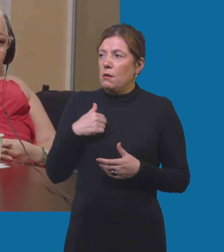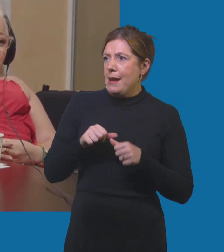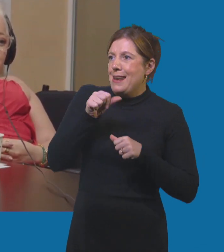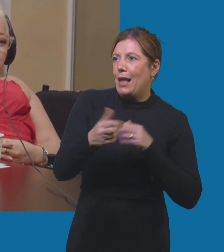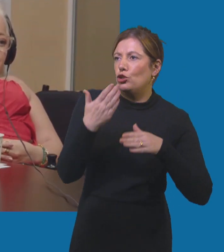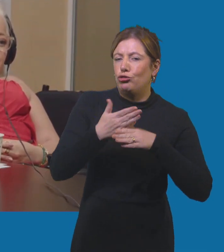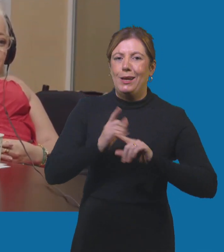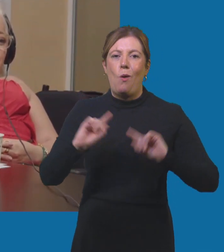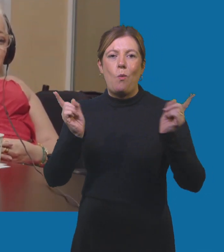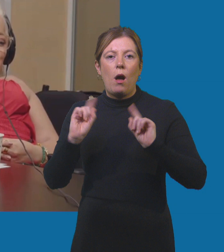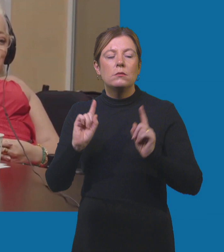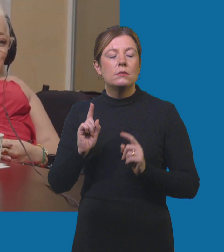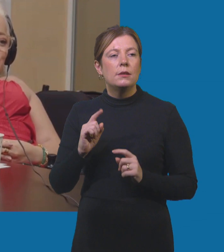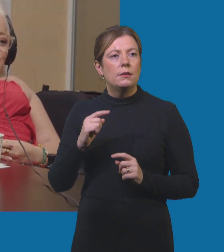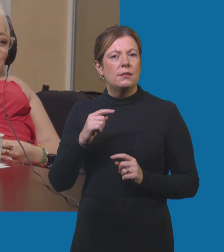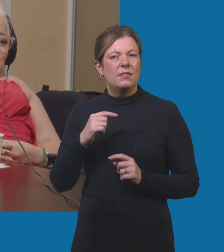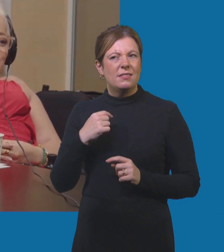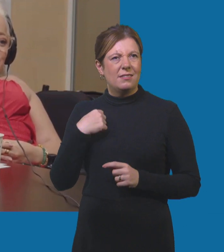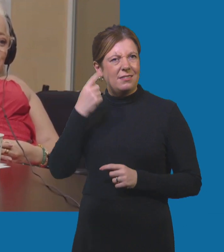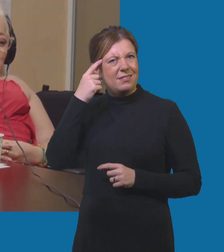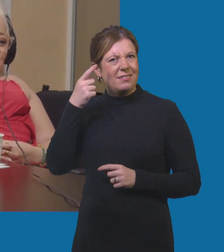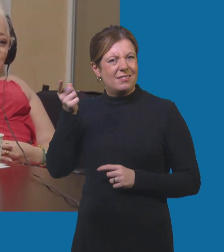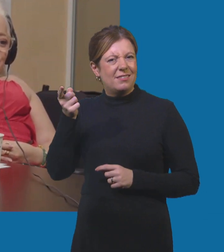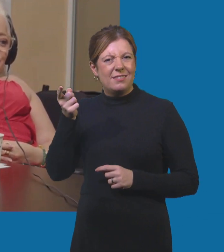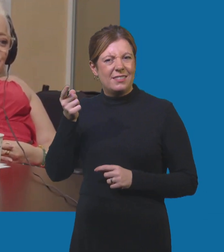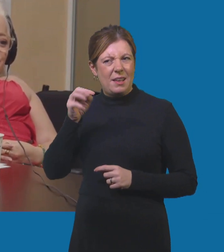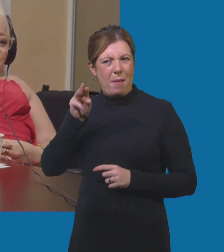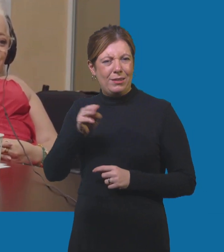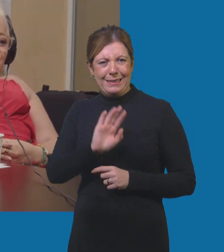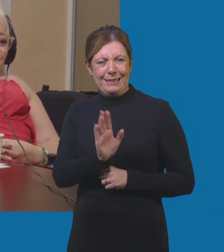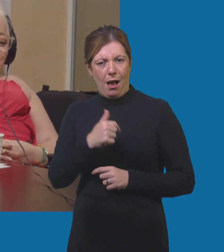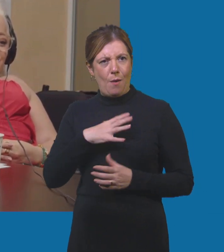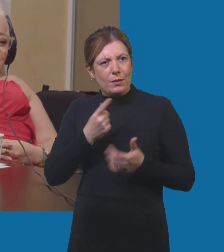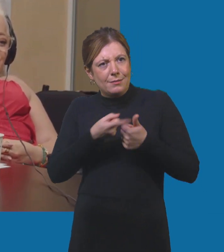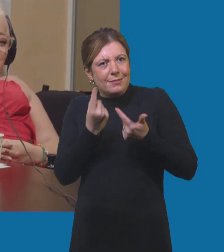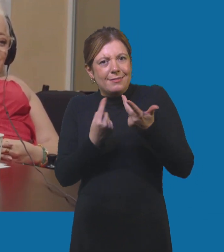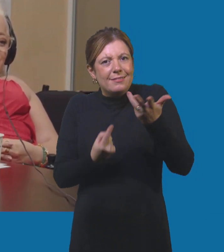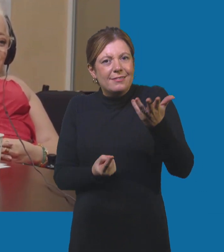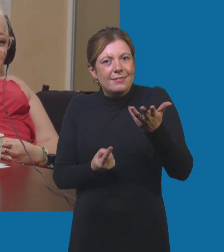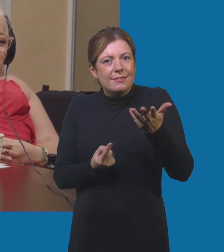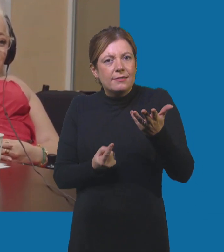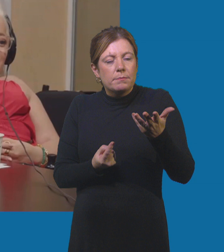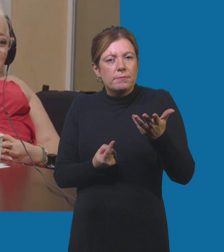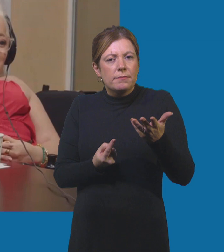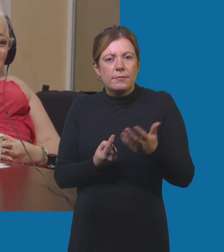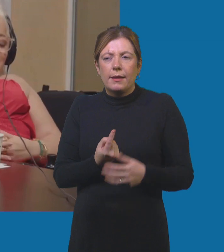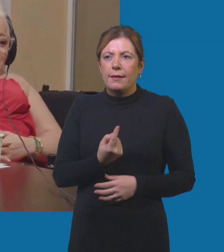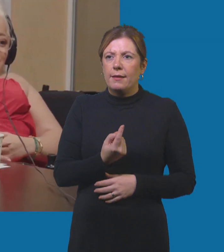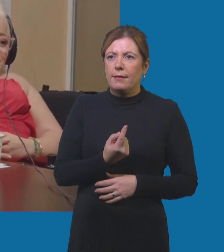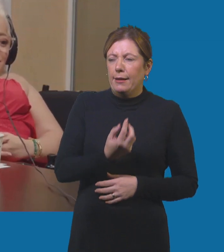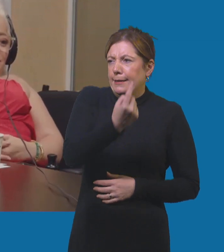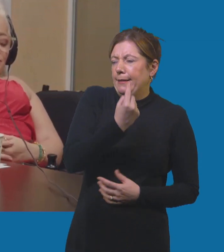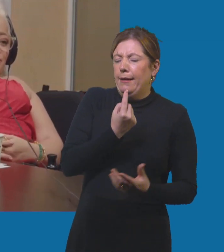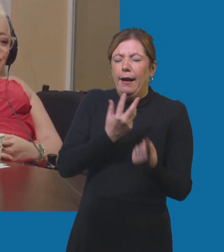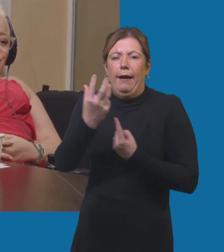career. I want to do other things. I don't want to be a Paralympian. You know, and for a while, I get exactly what you're saying. It